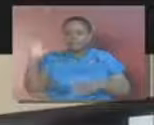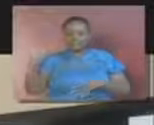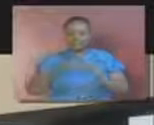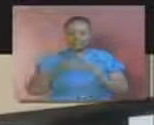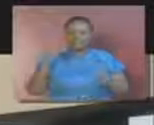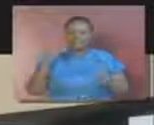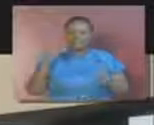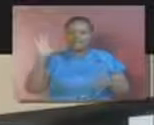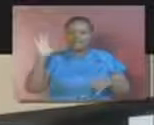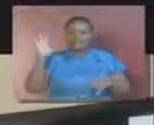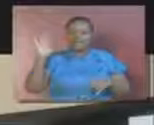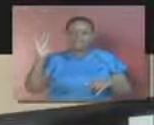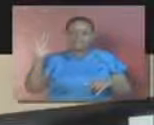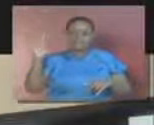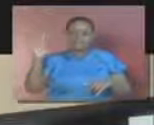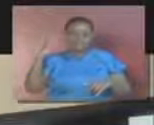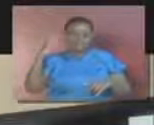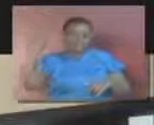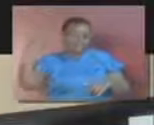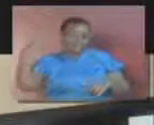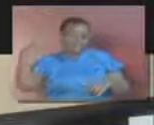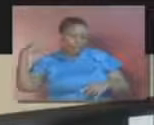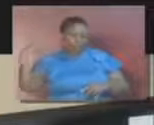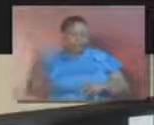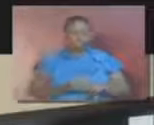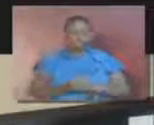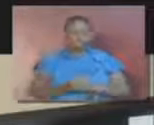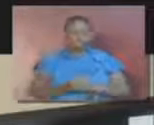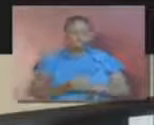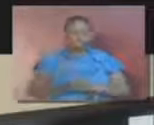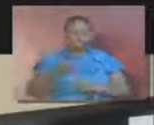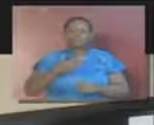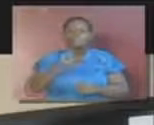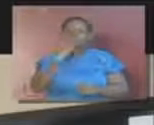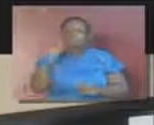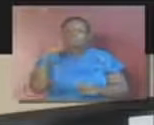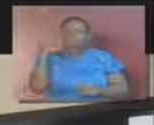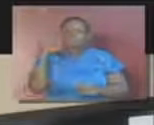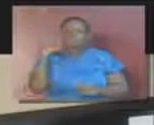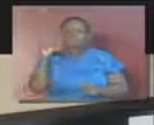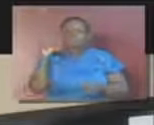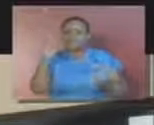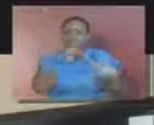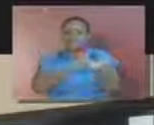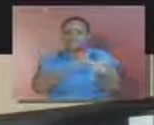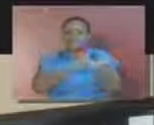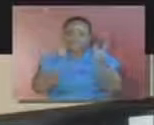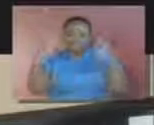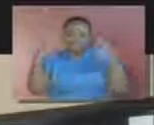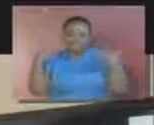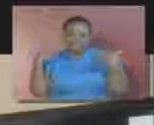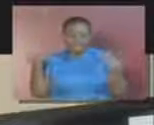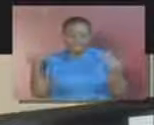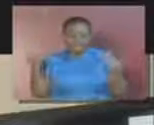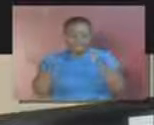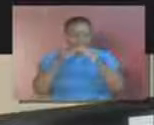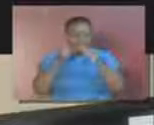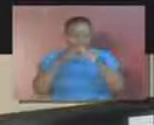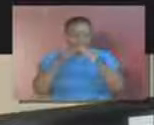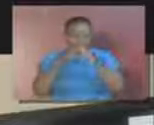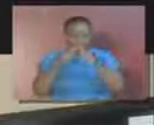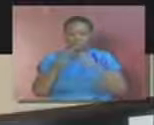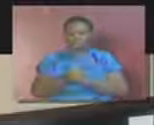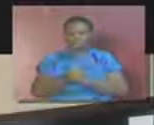questions quickly, one for Minister Dayal Singh and the other for Dr. Parasaram. Minister Dayal Singh,